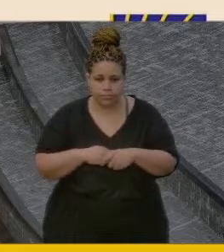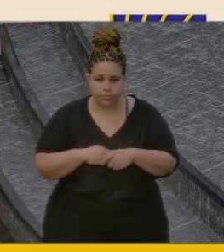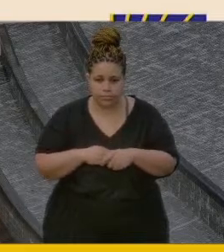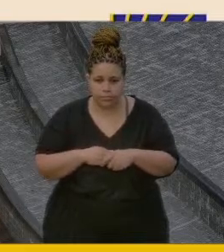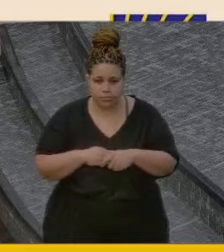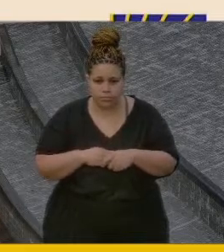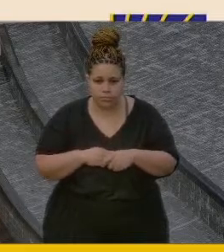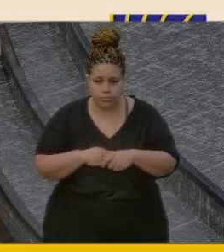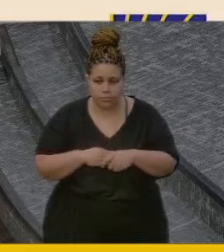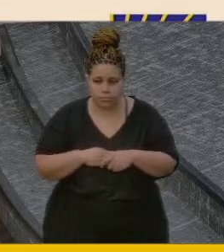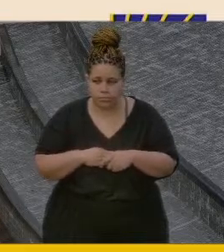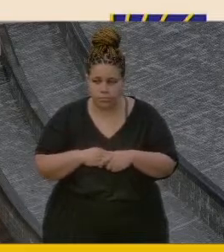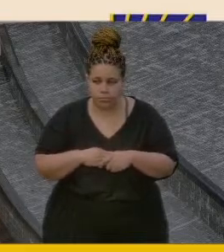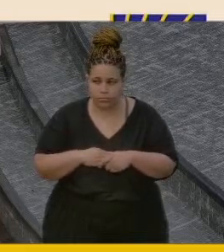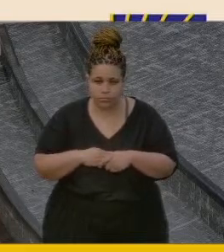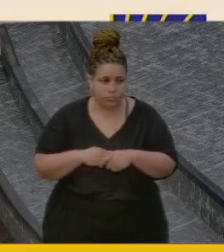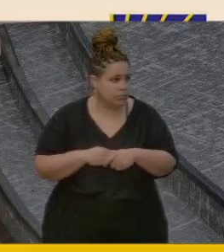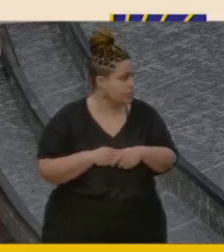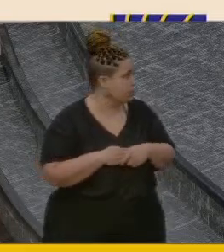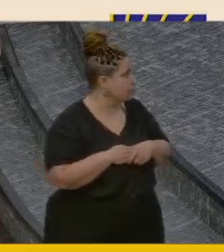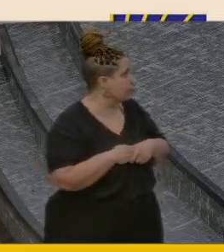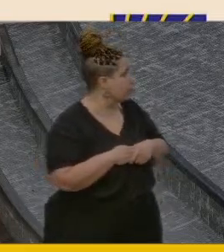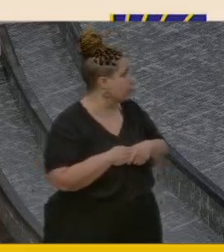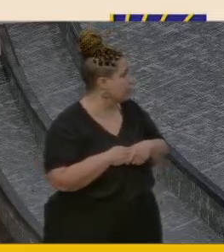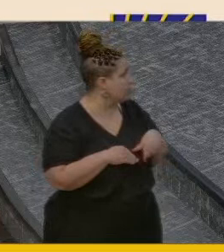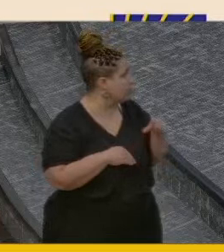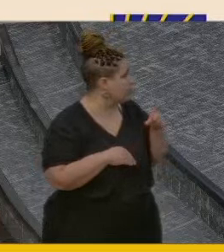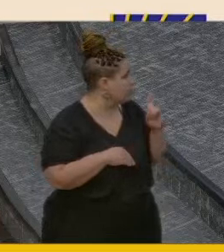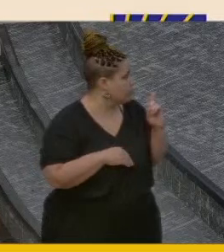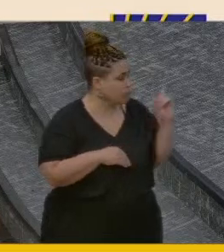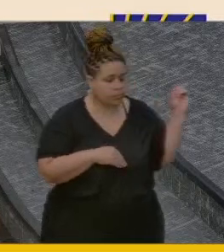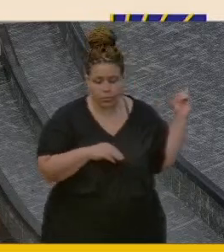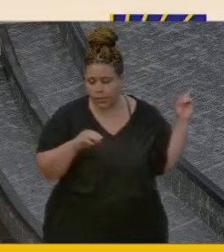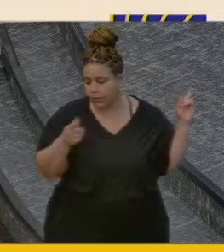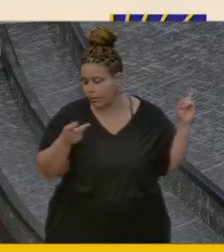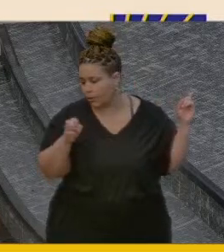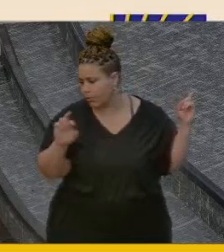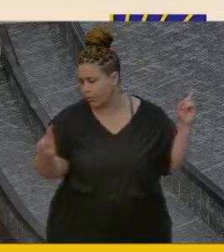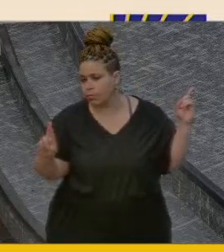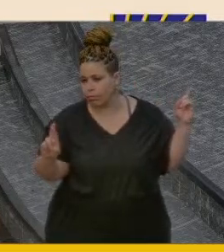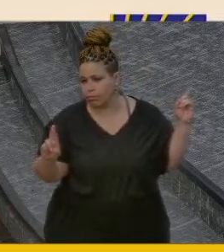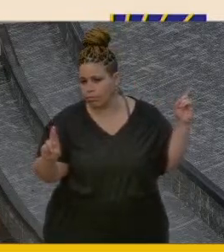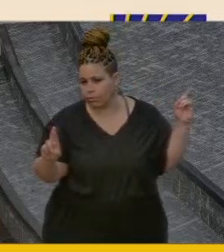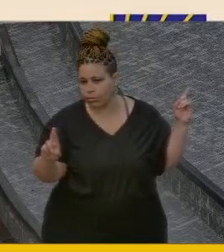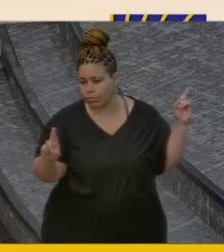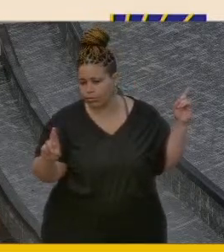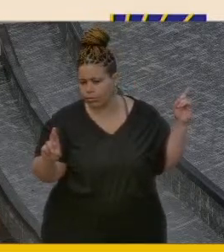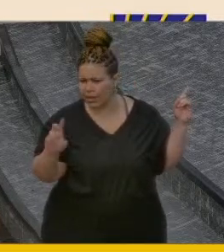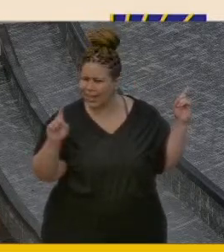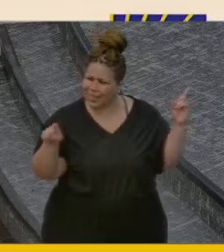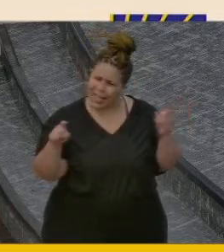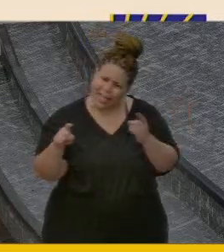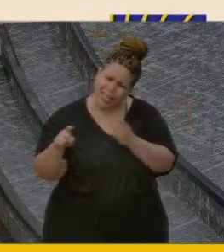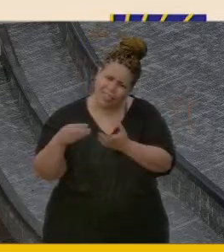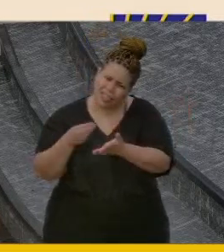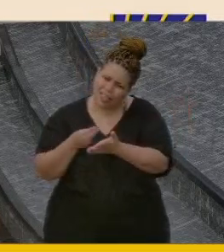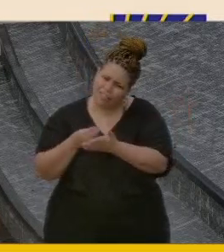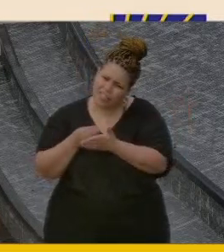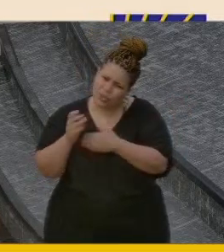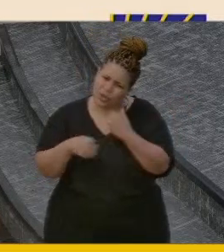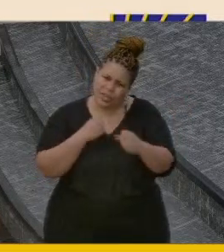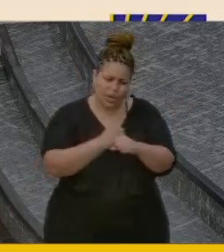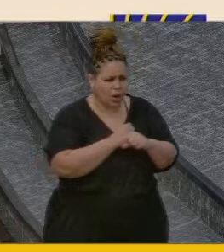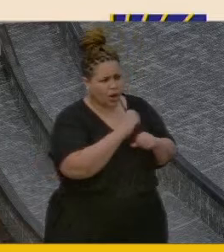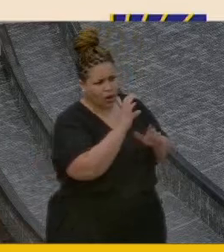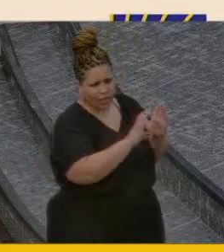I got one. So the attorney, is that the fiscal year or calendar year? Fiscal year. Okay.